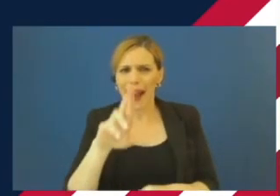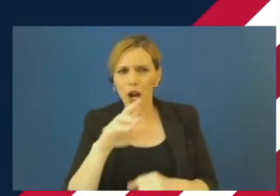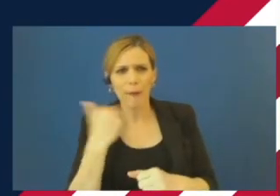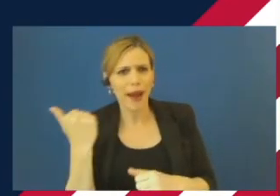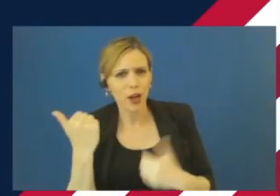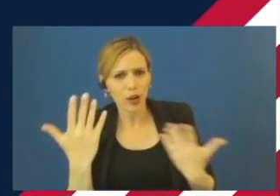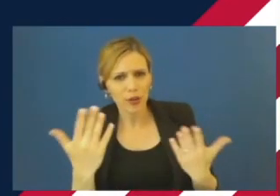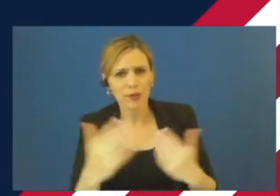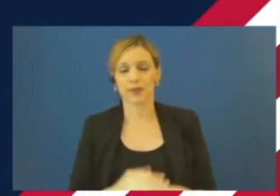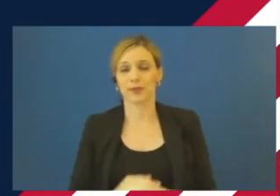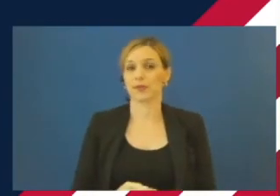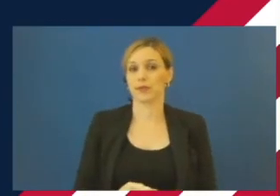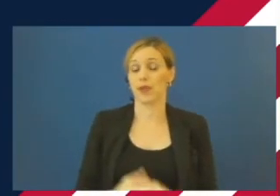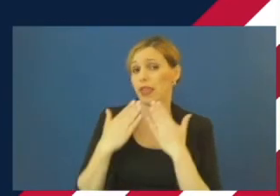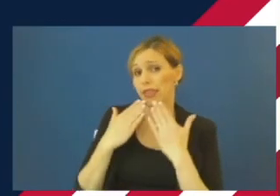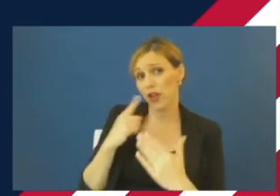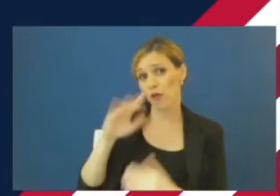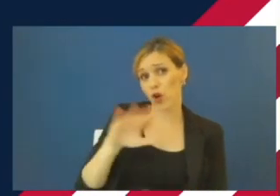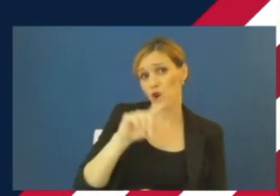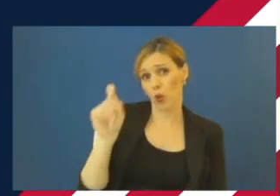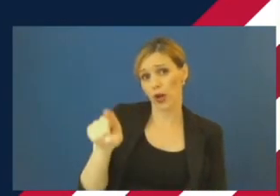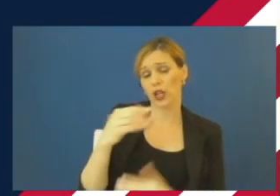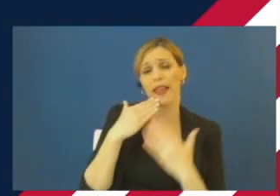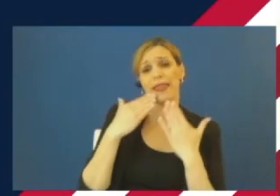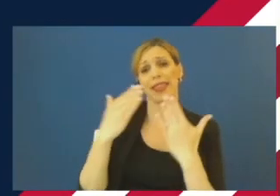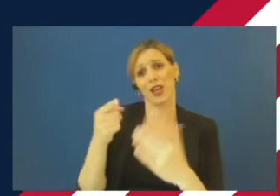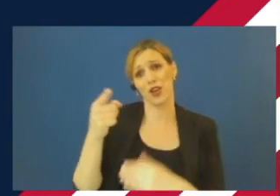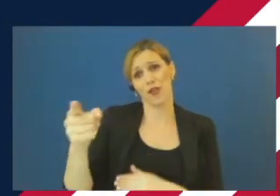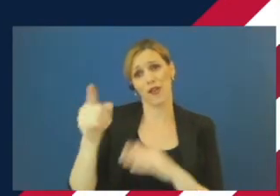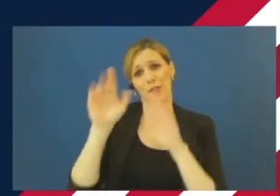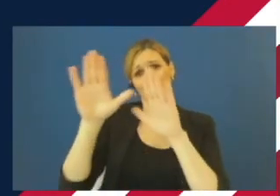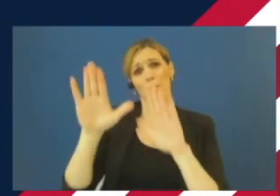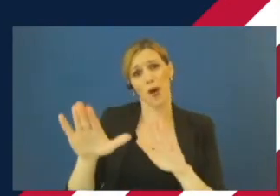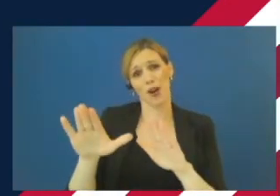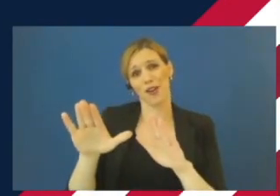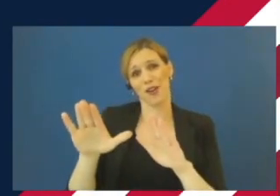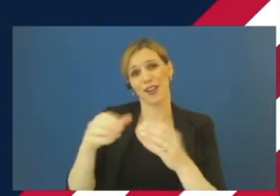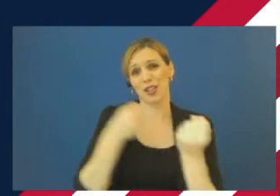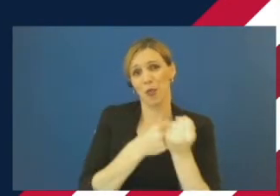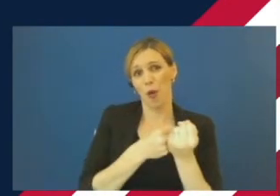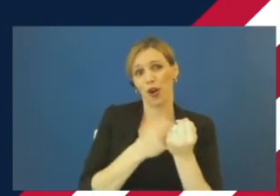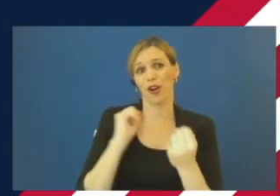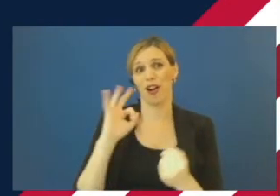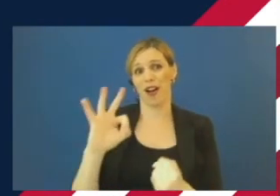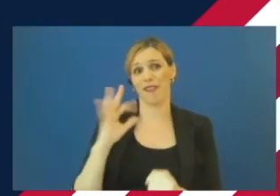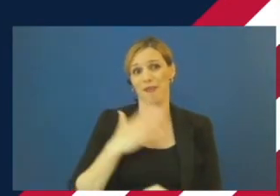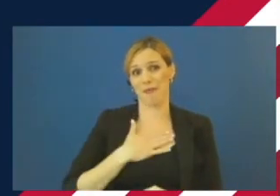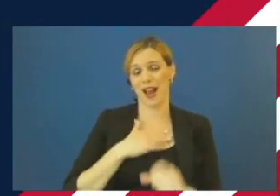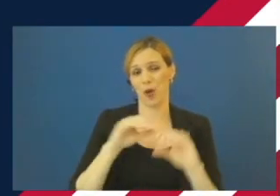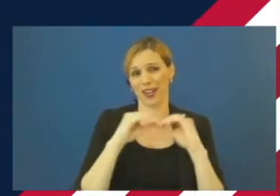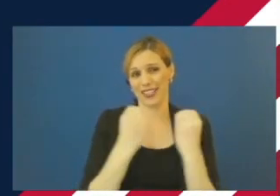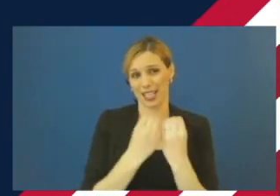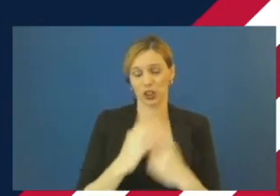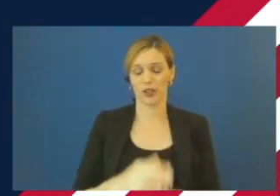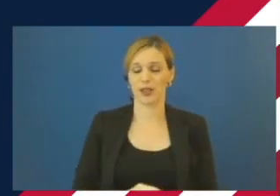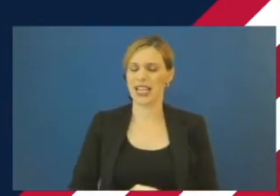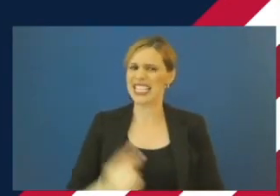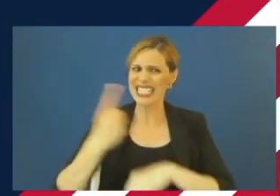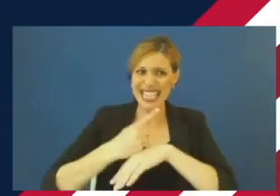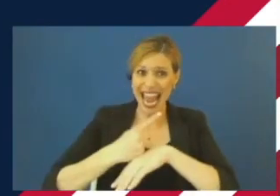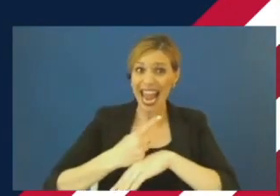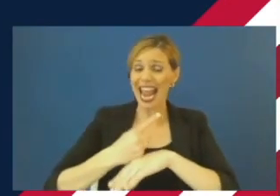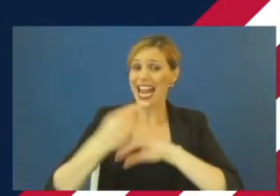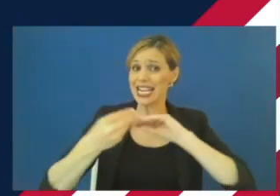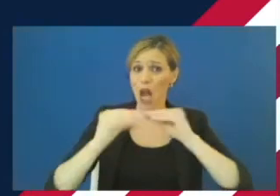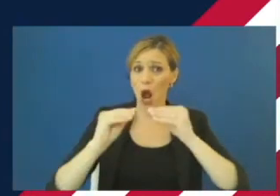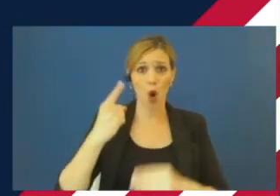Congresswoman, thank you for that question, and thank you for being such a wonderful friend to moms. The first thing on day one, as soon as he walks off